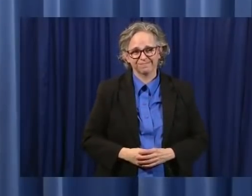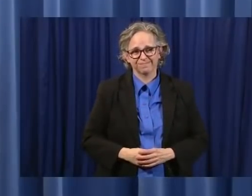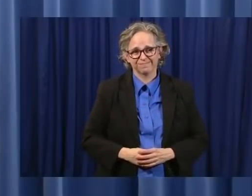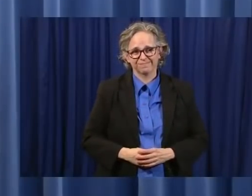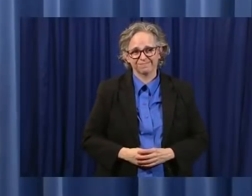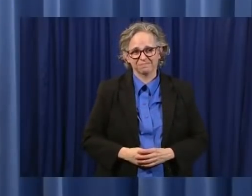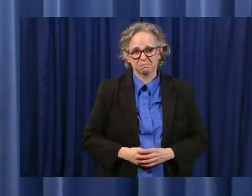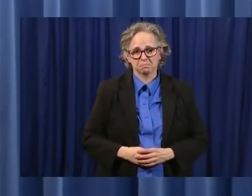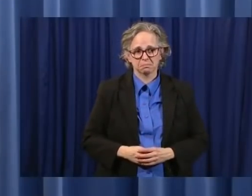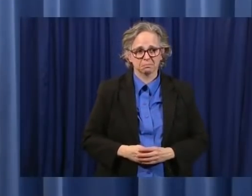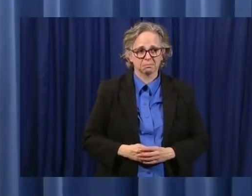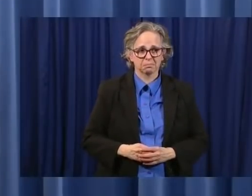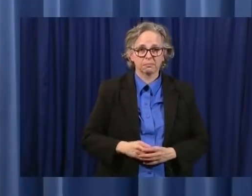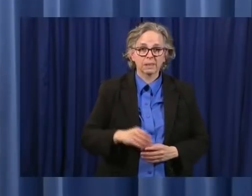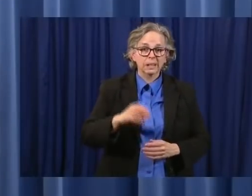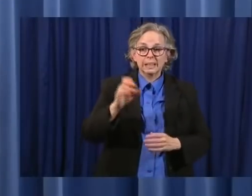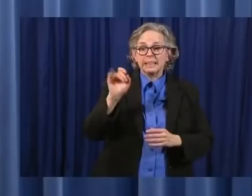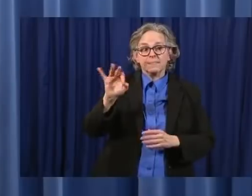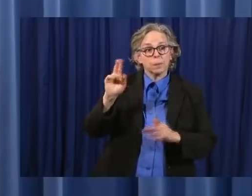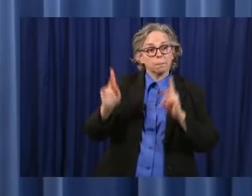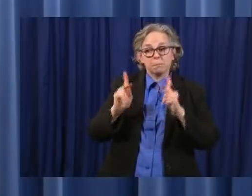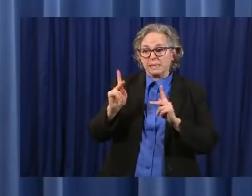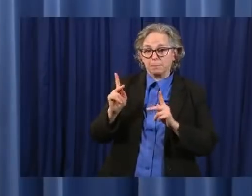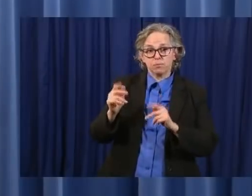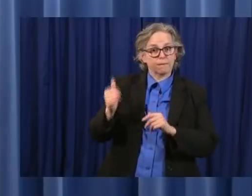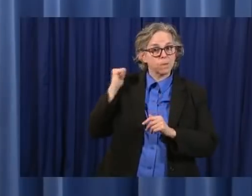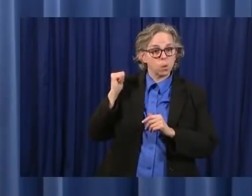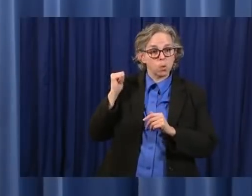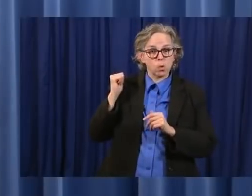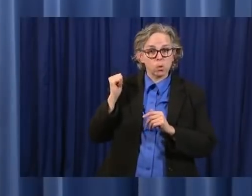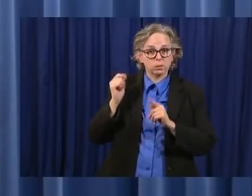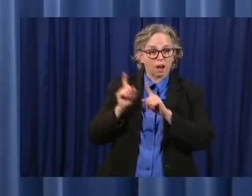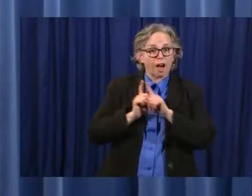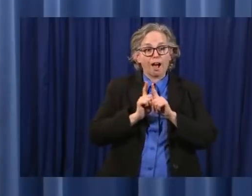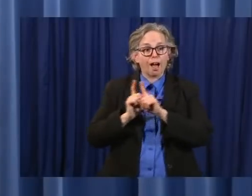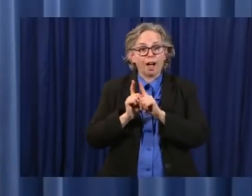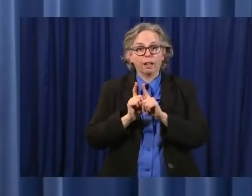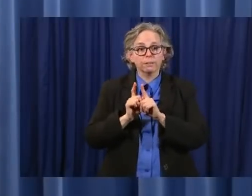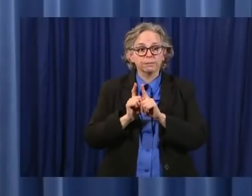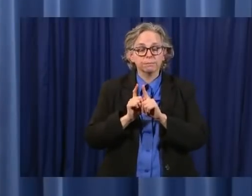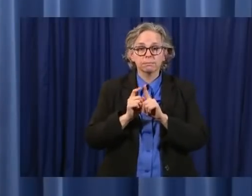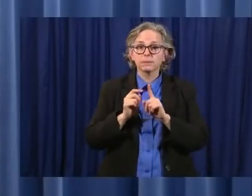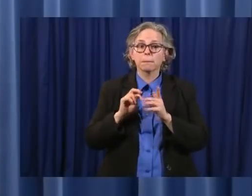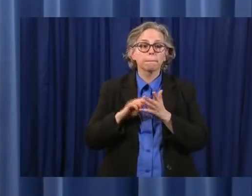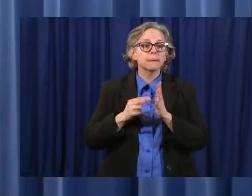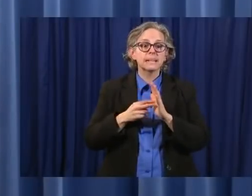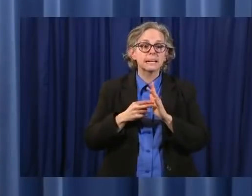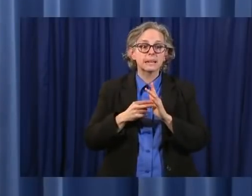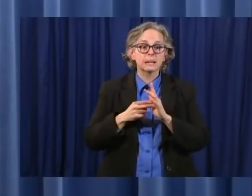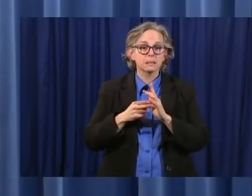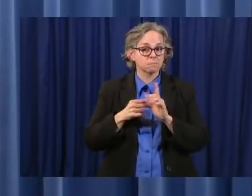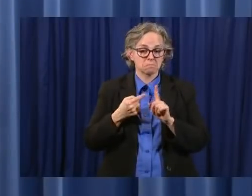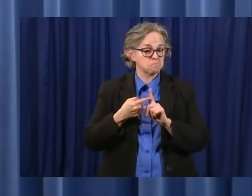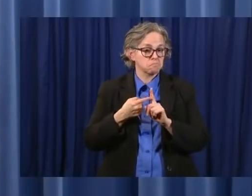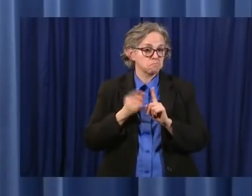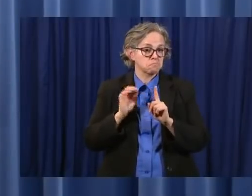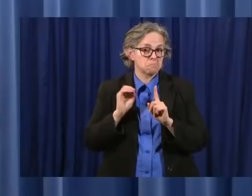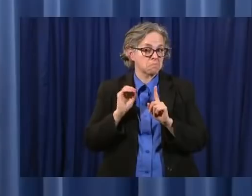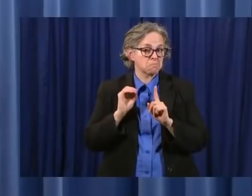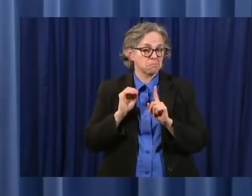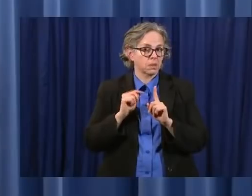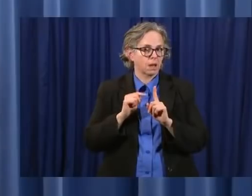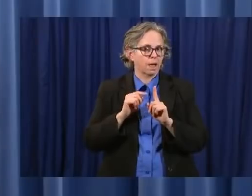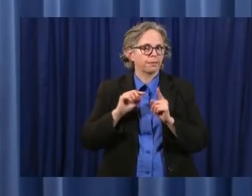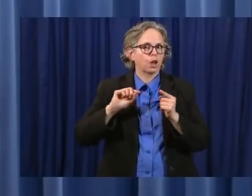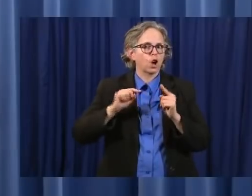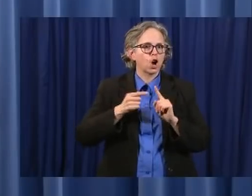the distancing, the problem is it's not just them. They are endangering other people.